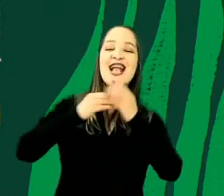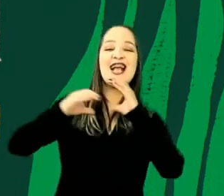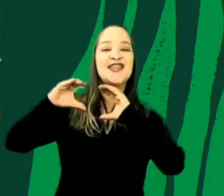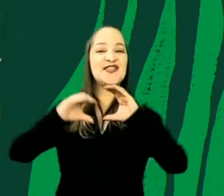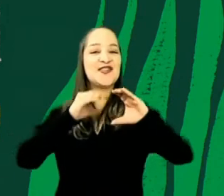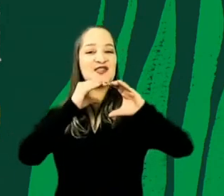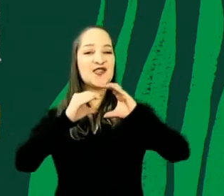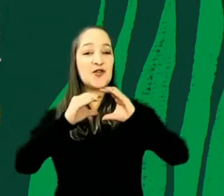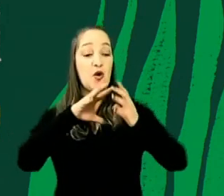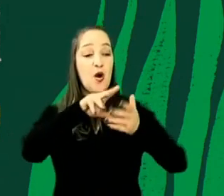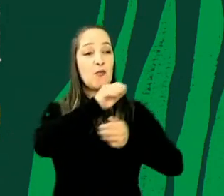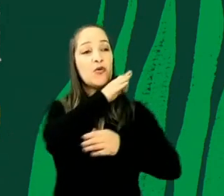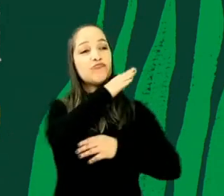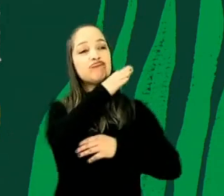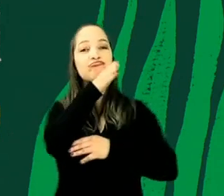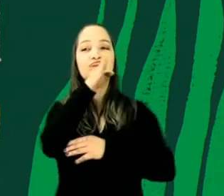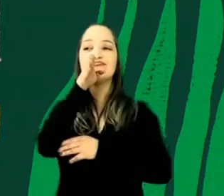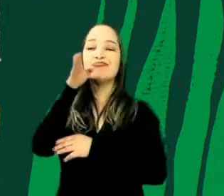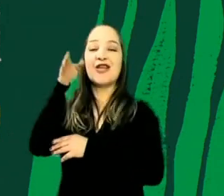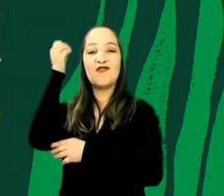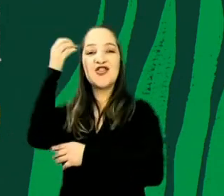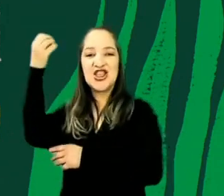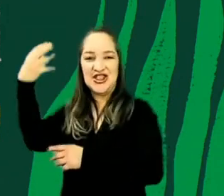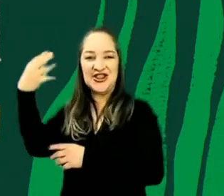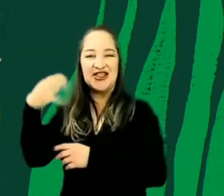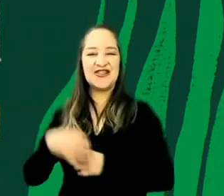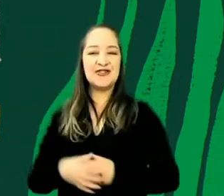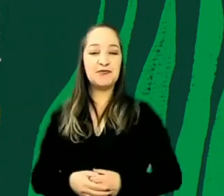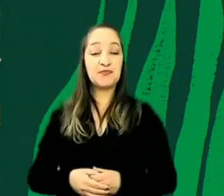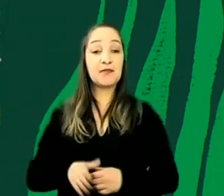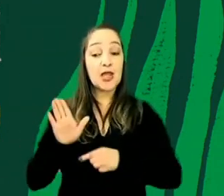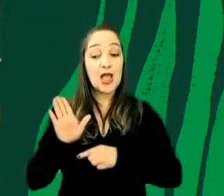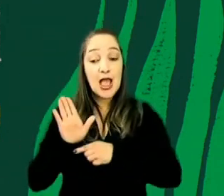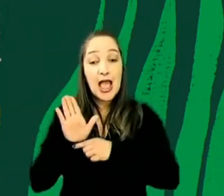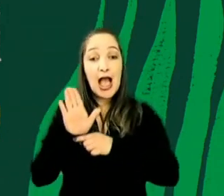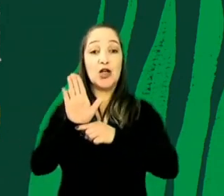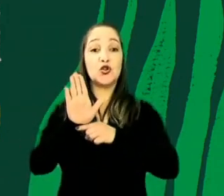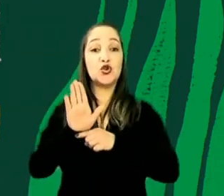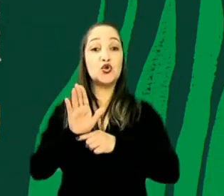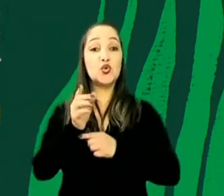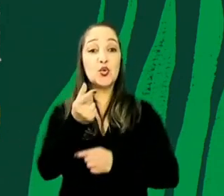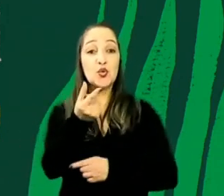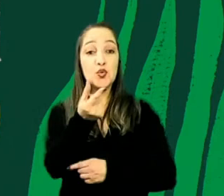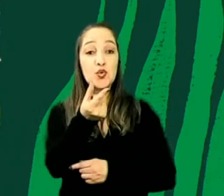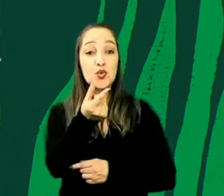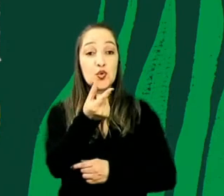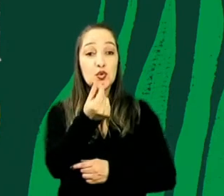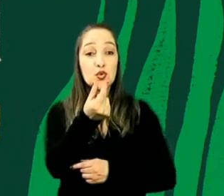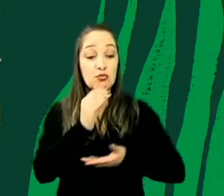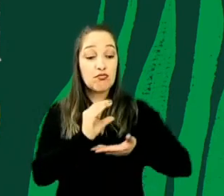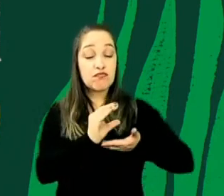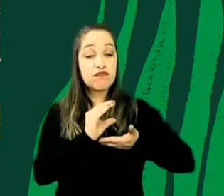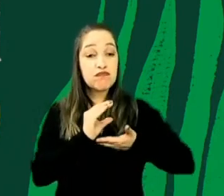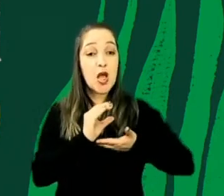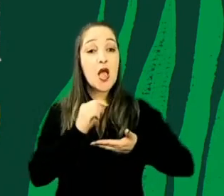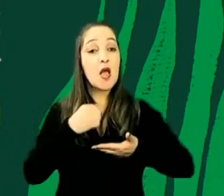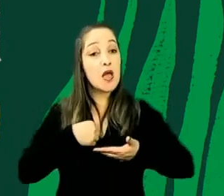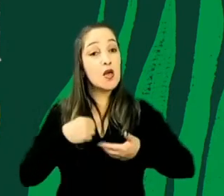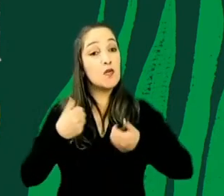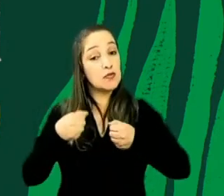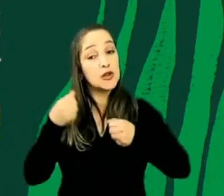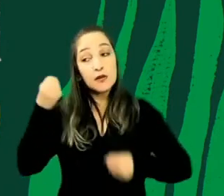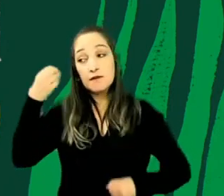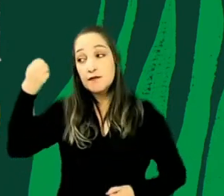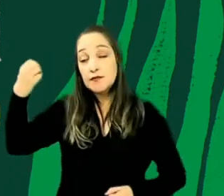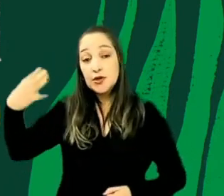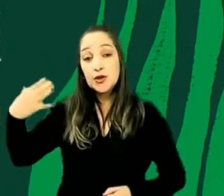She helped to raise the money that I needed as a student to go abroad after my first year of college,